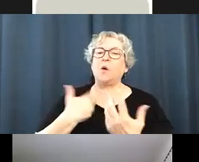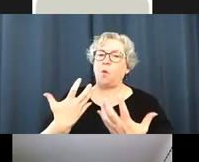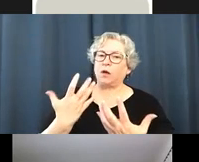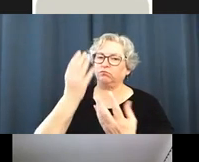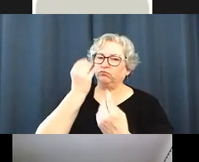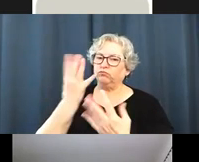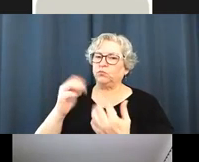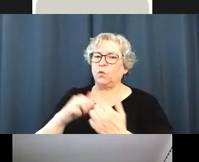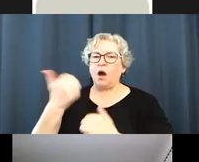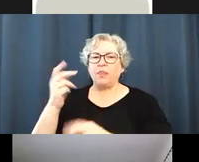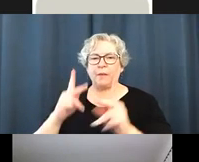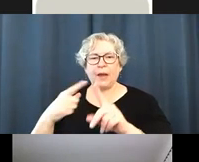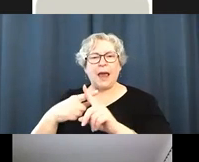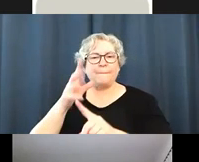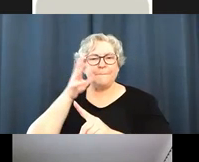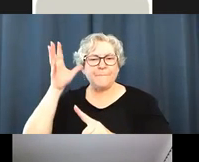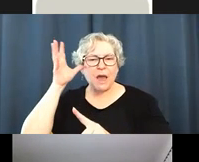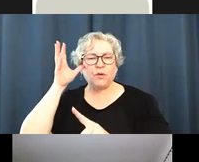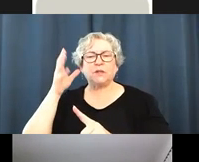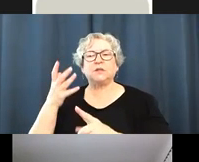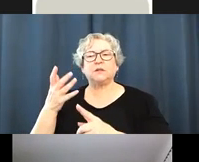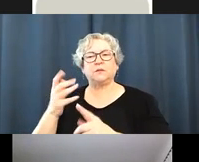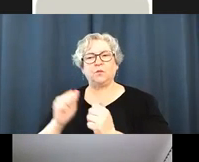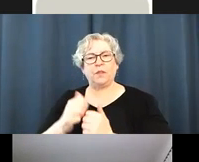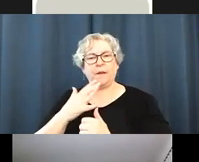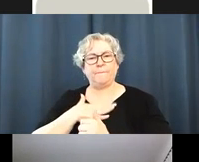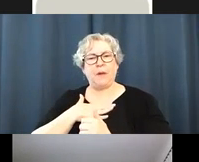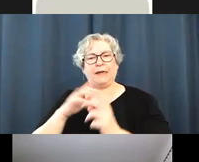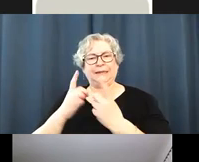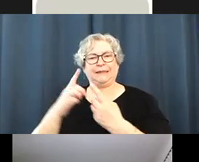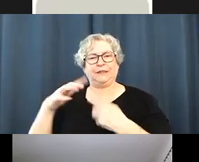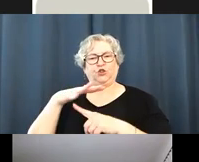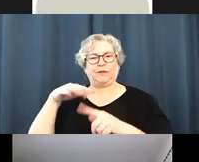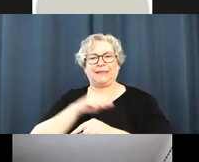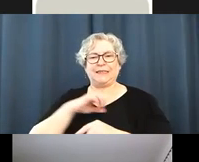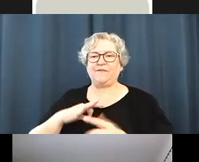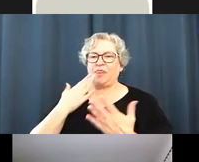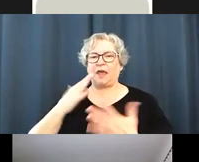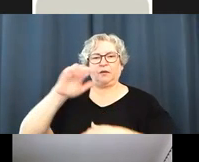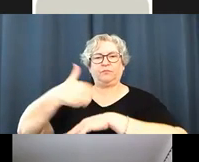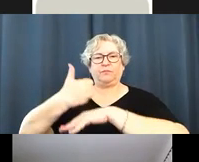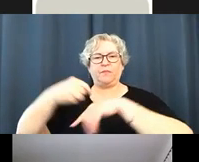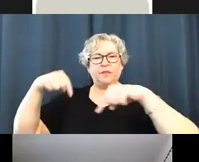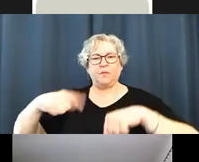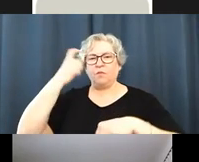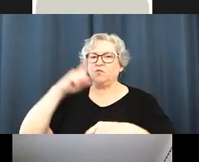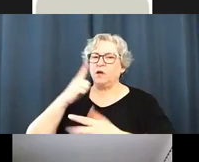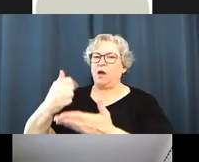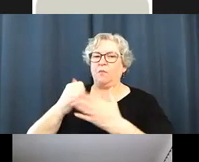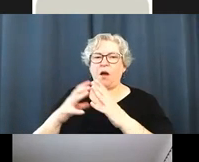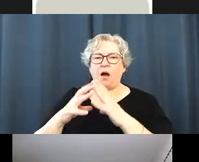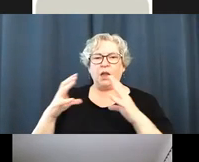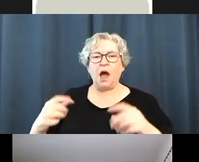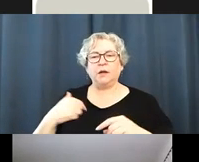with others and parents and with my district staff. Thank you for putting this together because it was so helpful. I